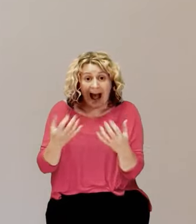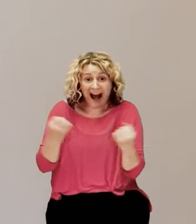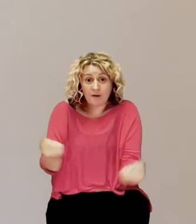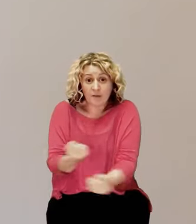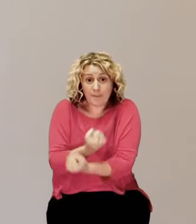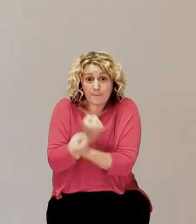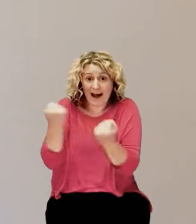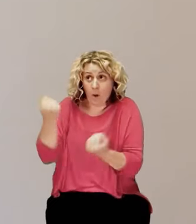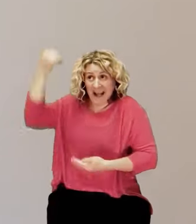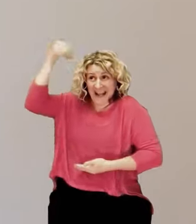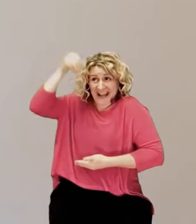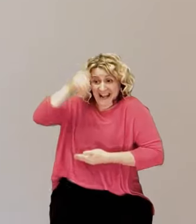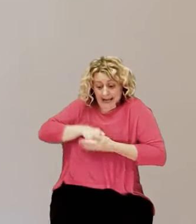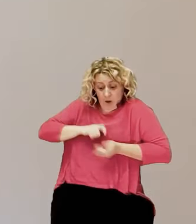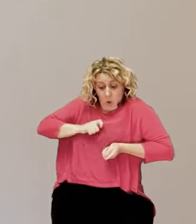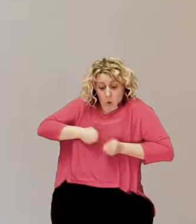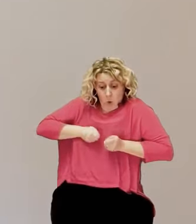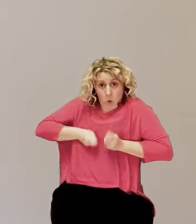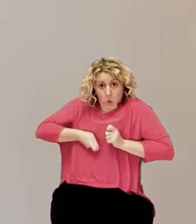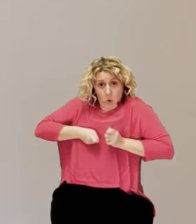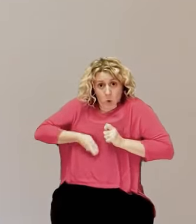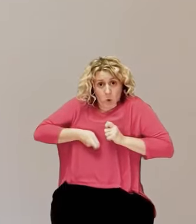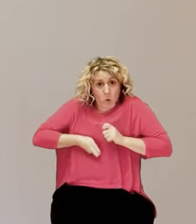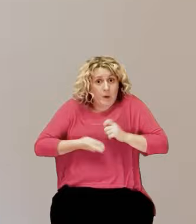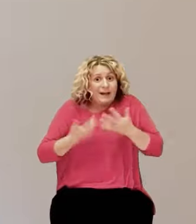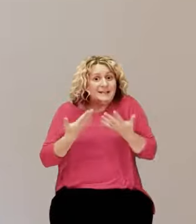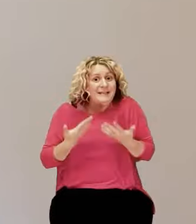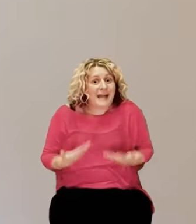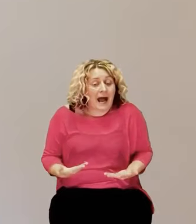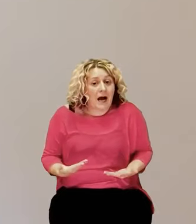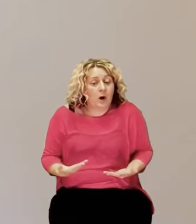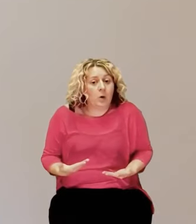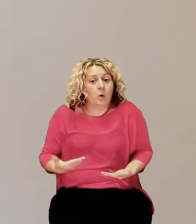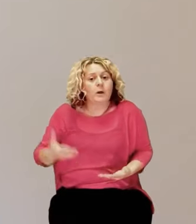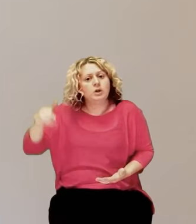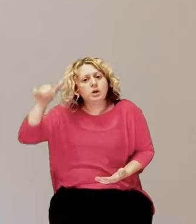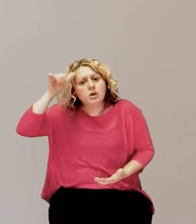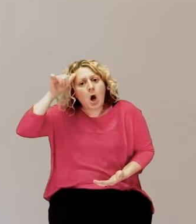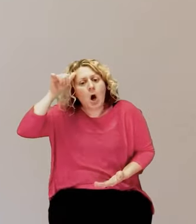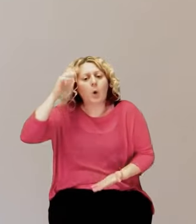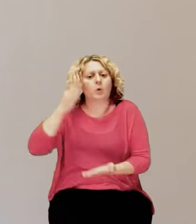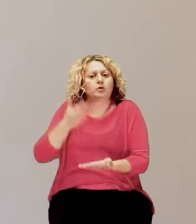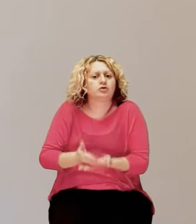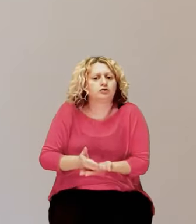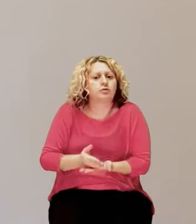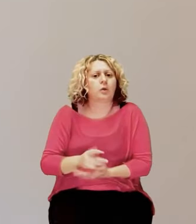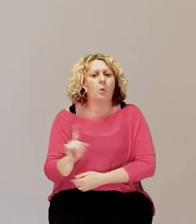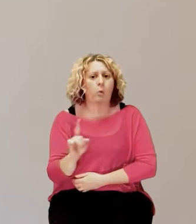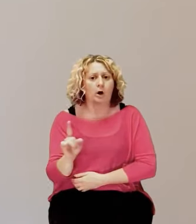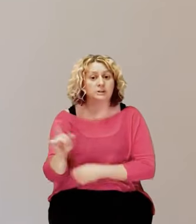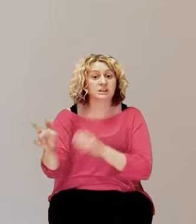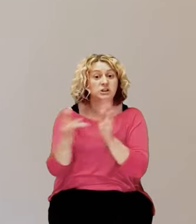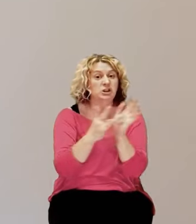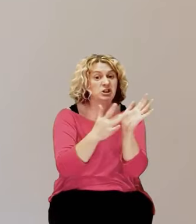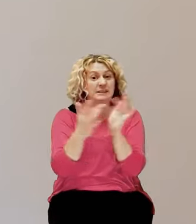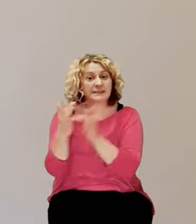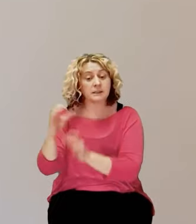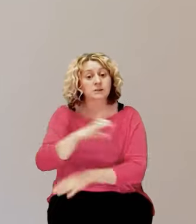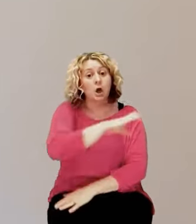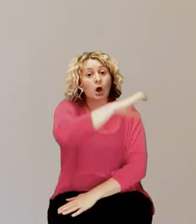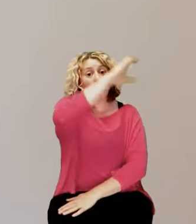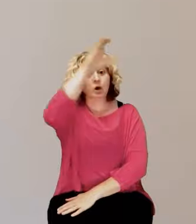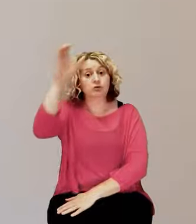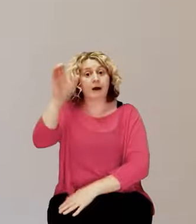us. These are the truths. Number one, Jesus Christ, the Son of God, died on a cross. And when he died on a cross,